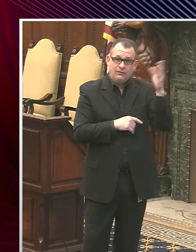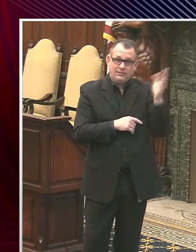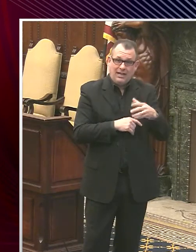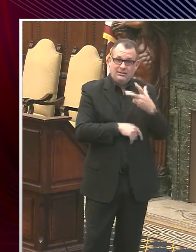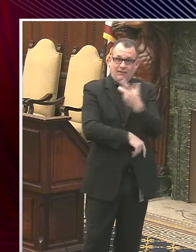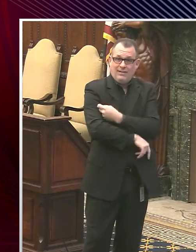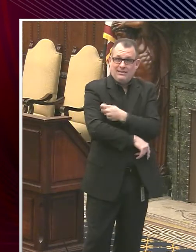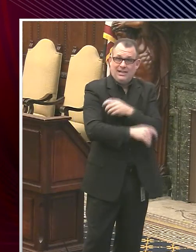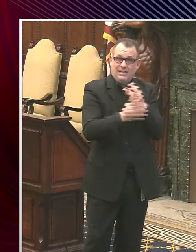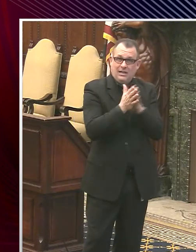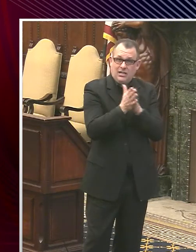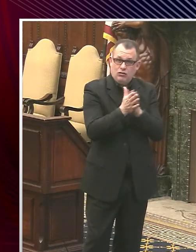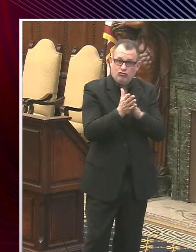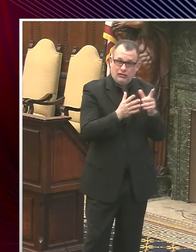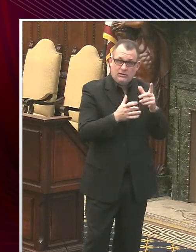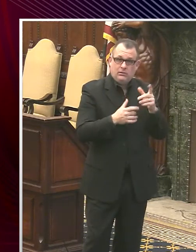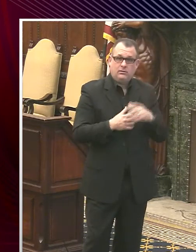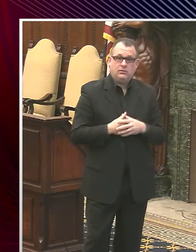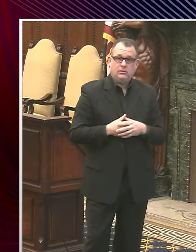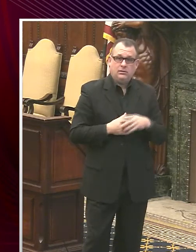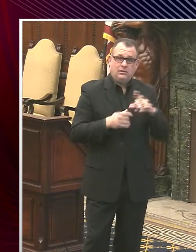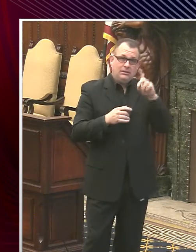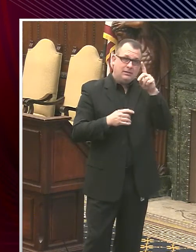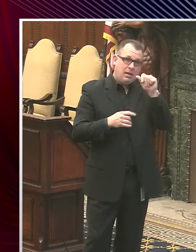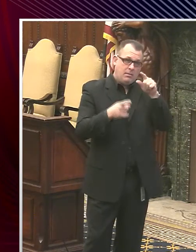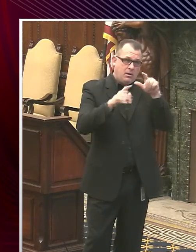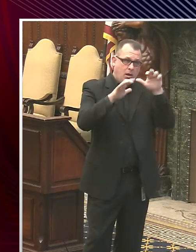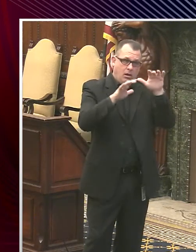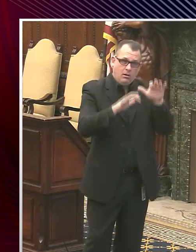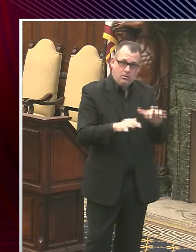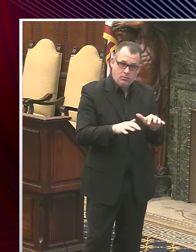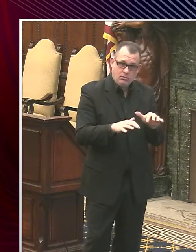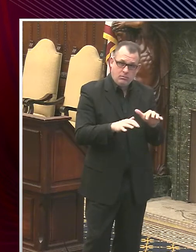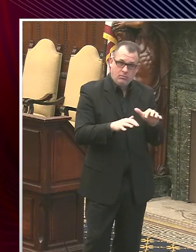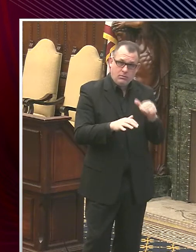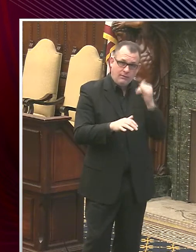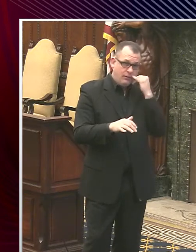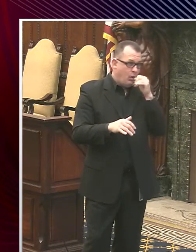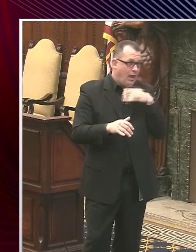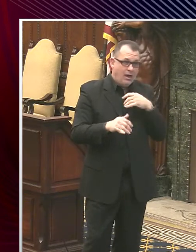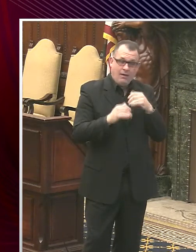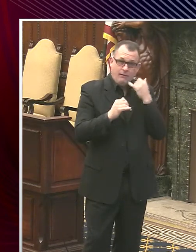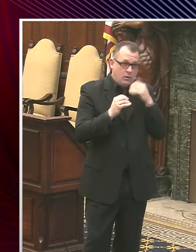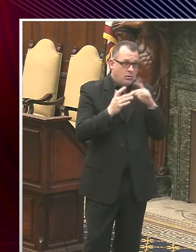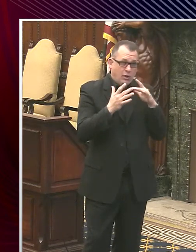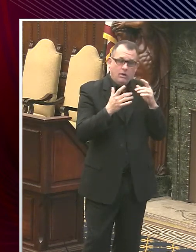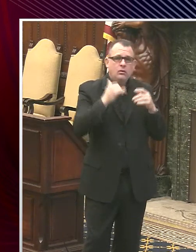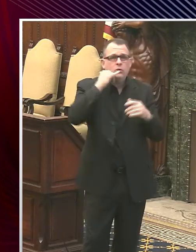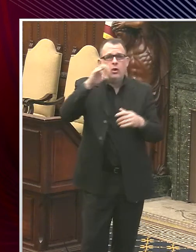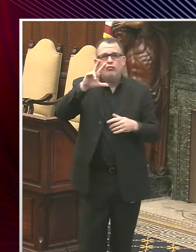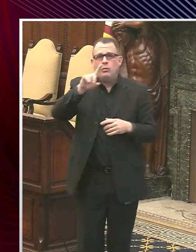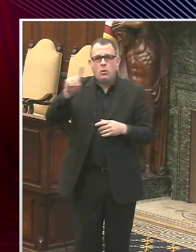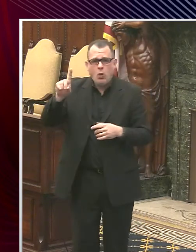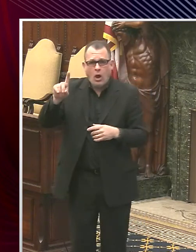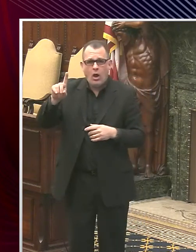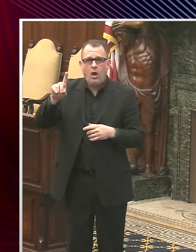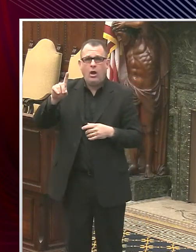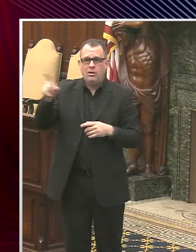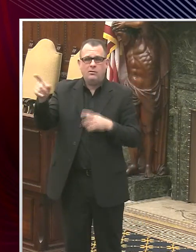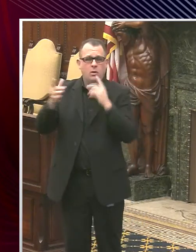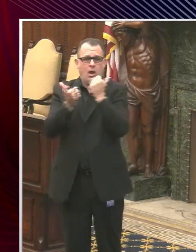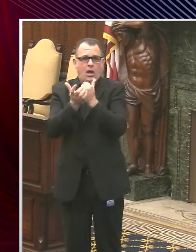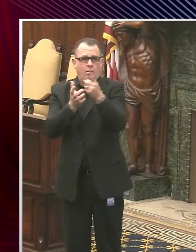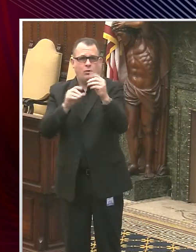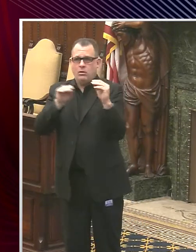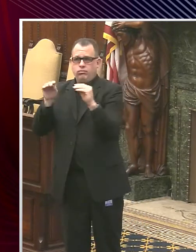www.phila.gov/vaccineinterest, and put your name into our database. If you don't have internet, call 311 and they'll put you into our database. That